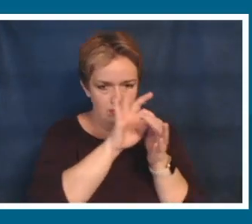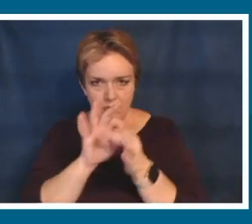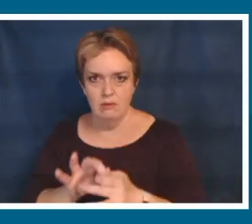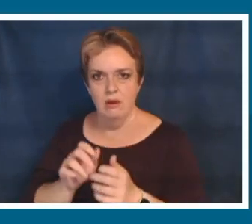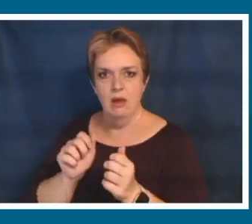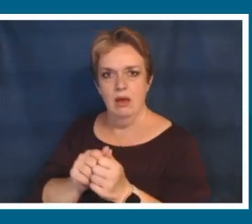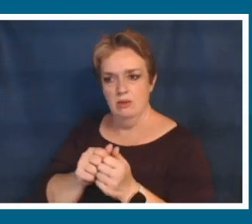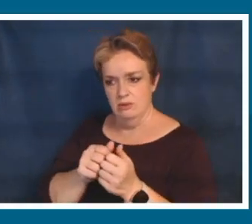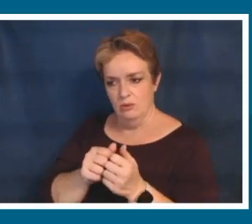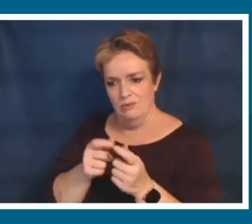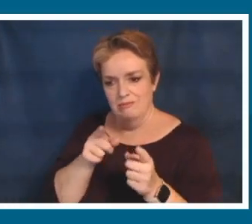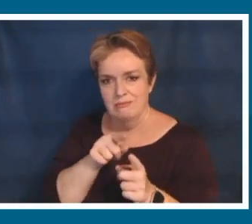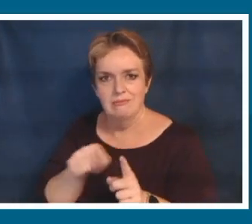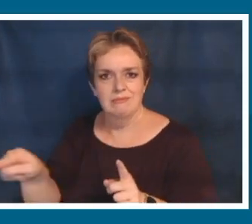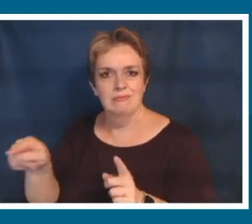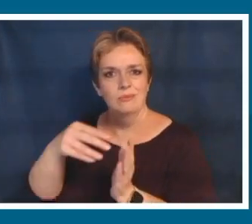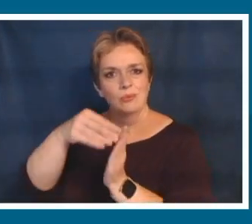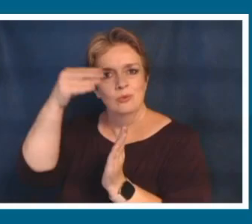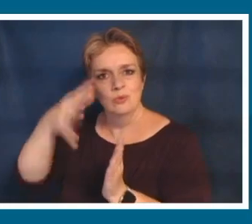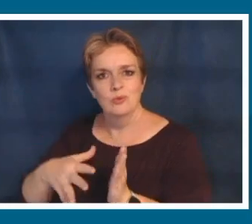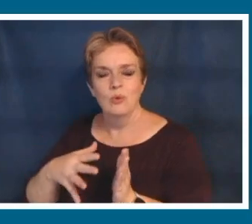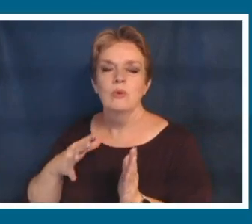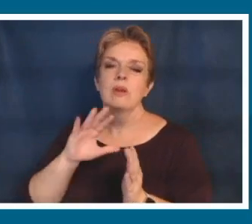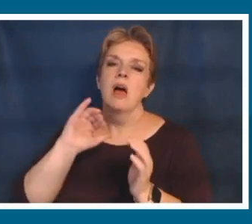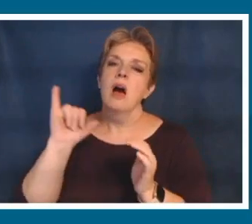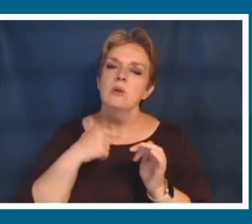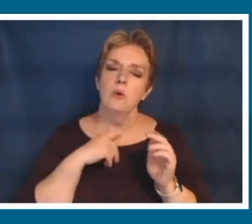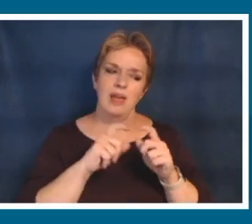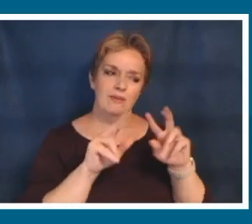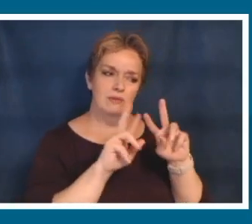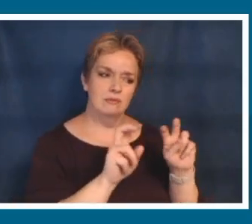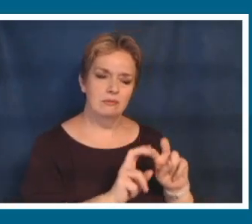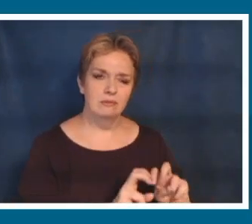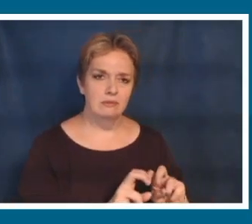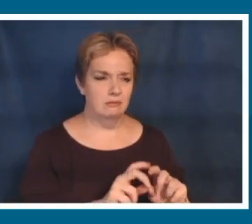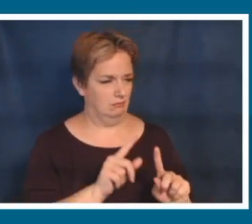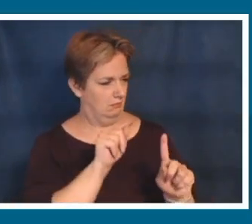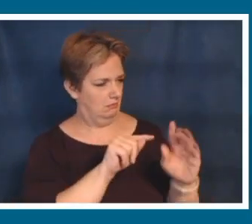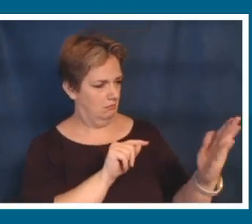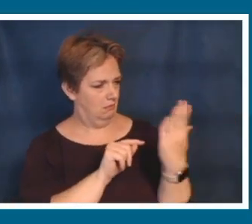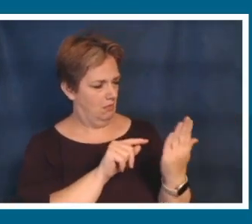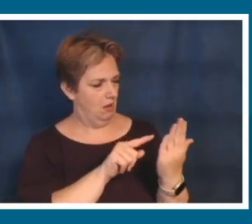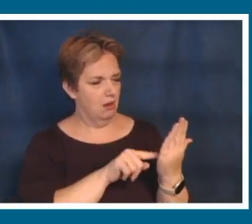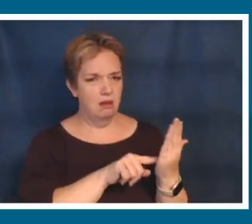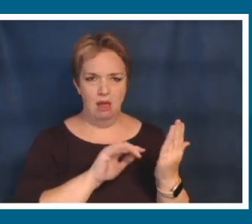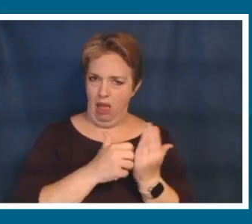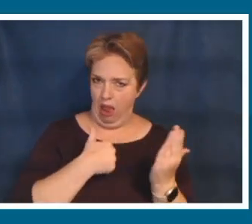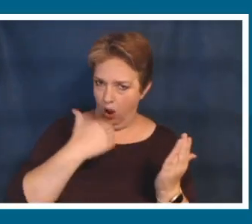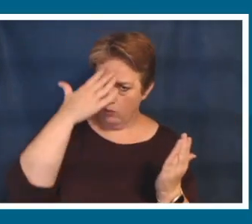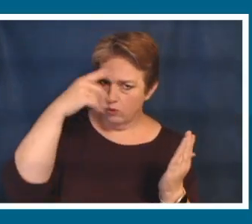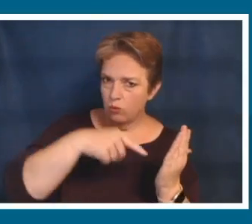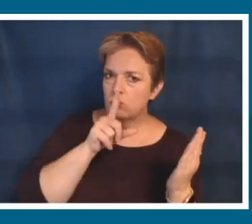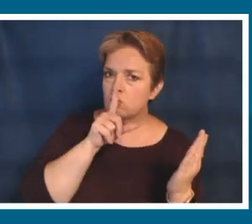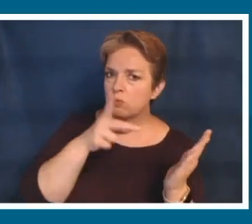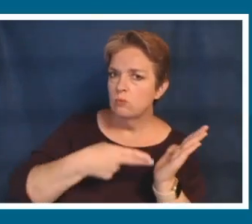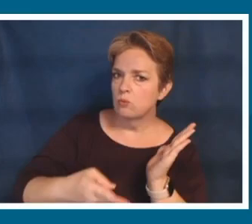want to ask, like, how do we know this is true? How, what other perspective are we missing here? How does this